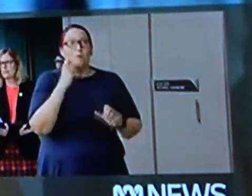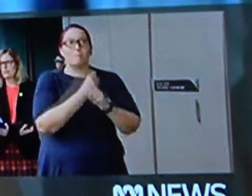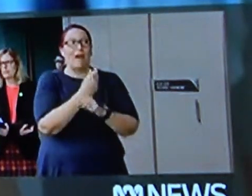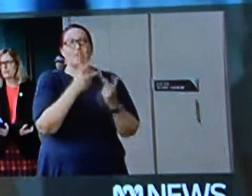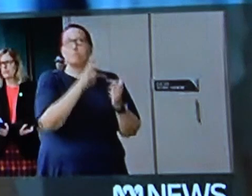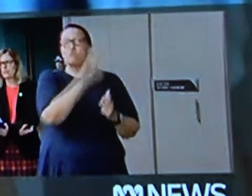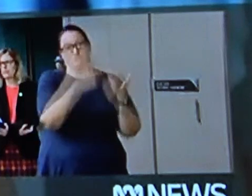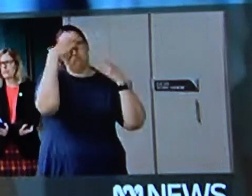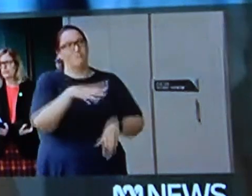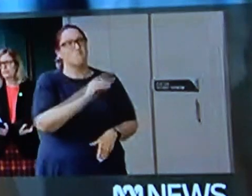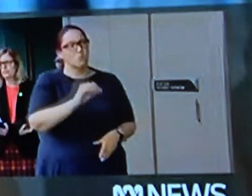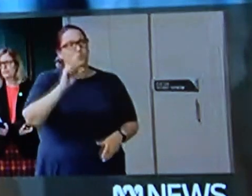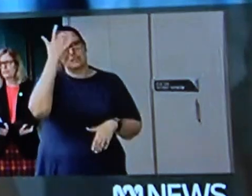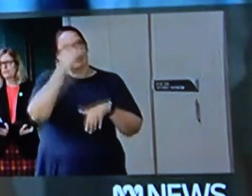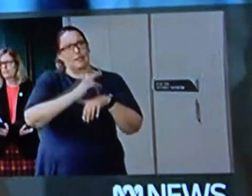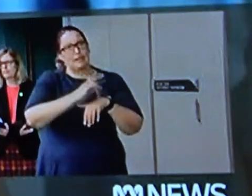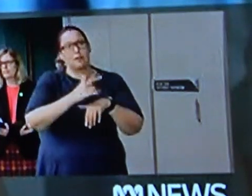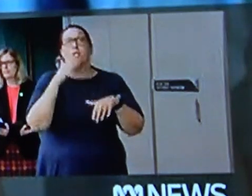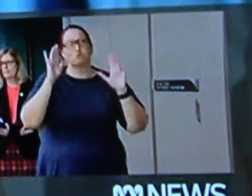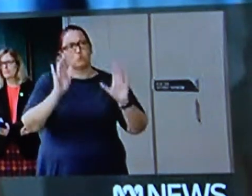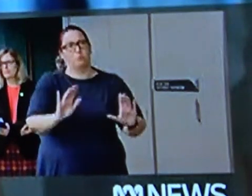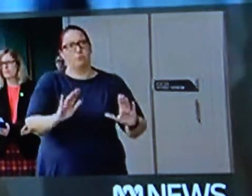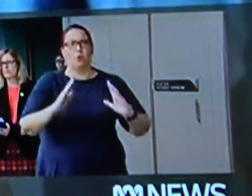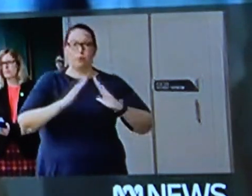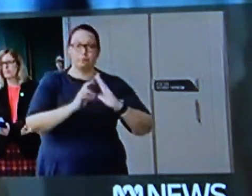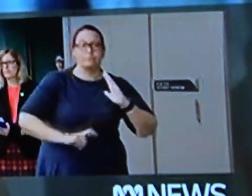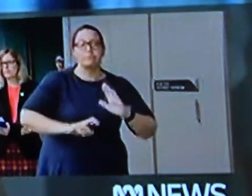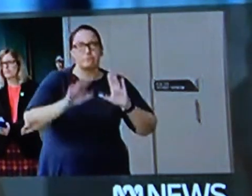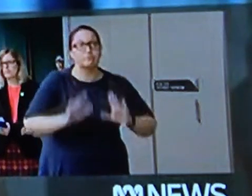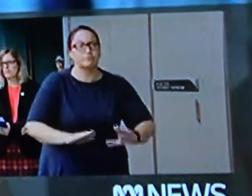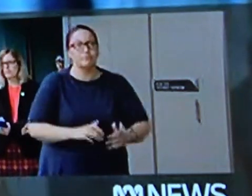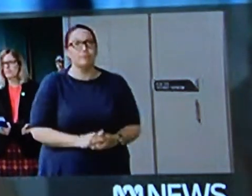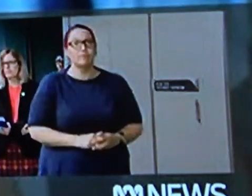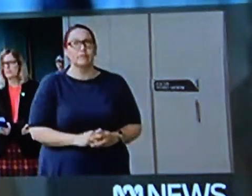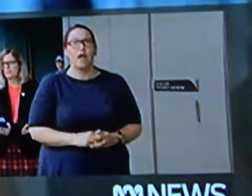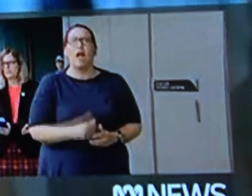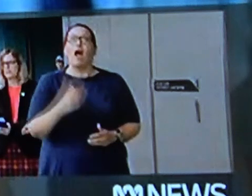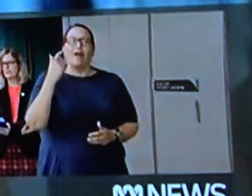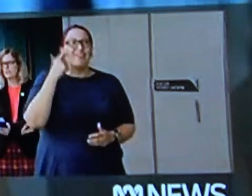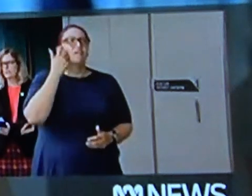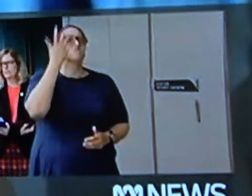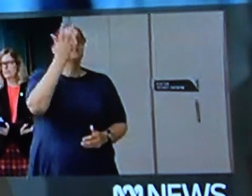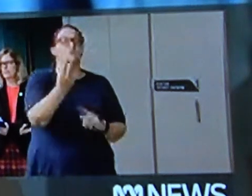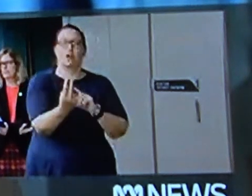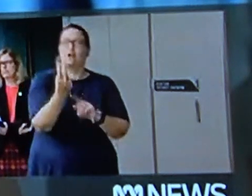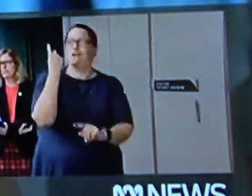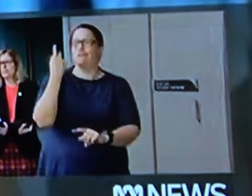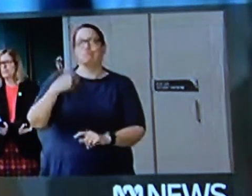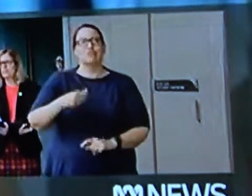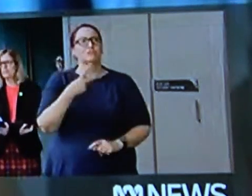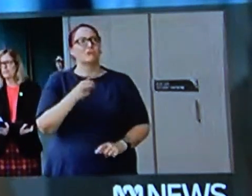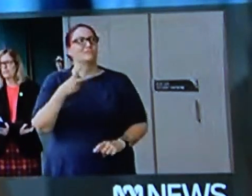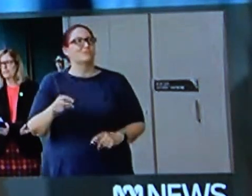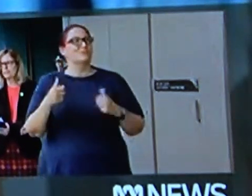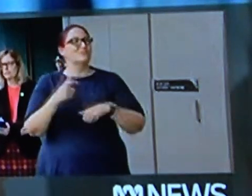as a time of difficult times, but also a time when all of us came together, stuck together and did the right thing by each other. I'll now